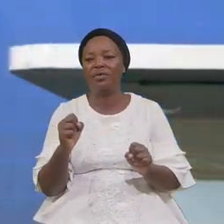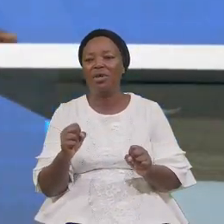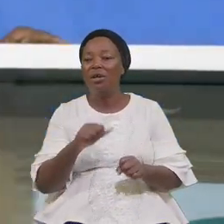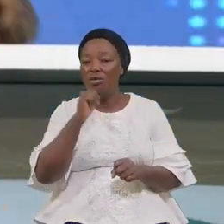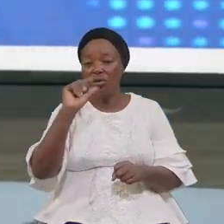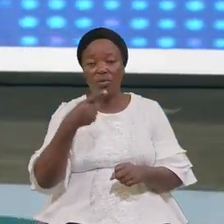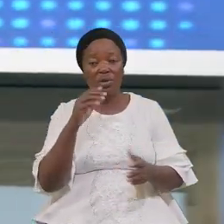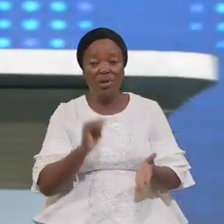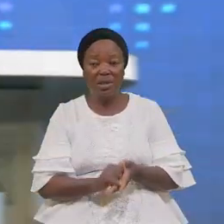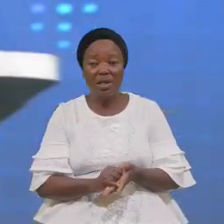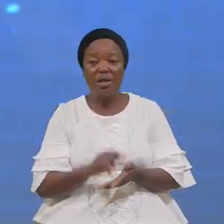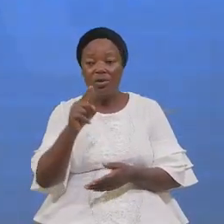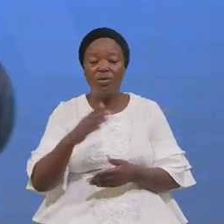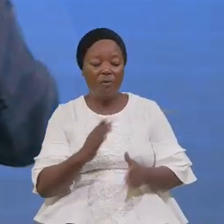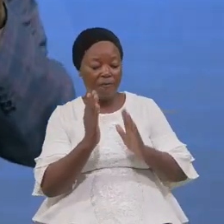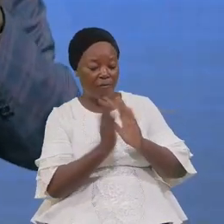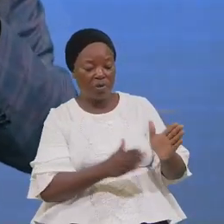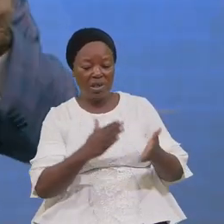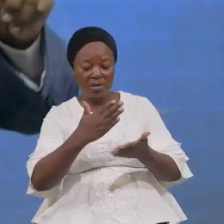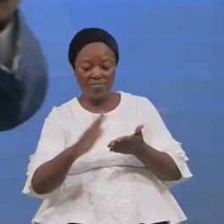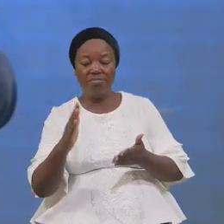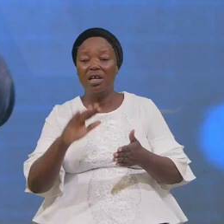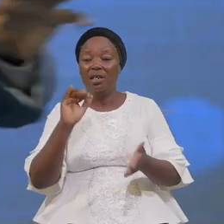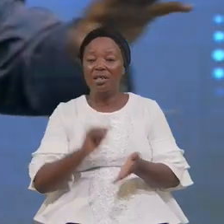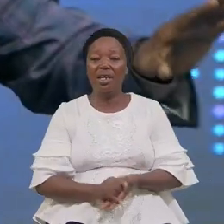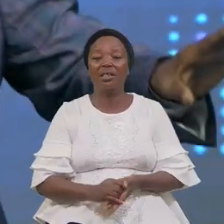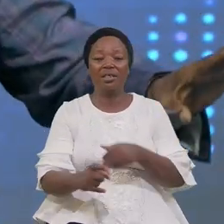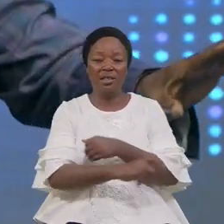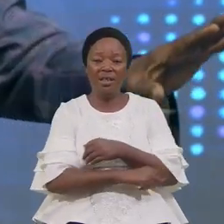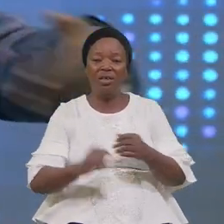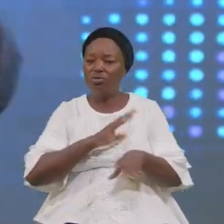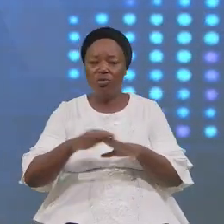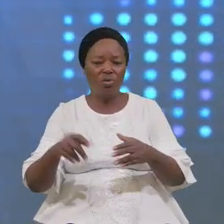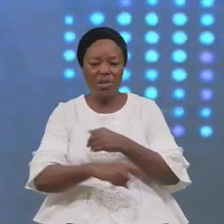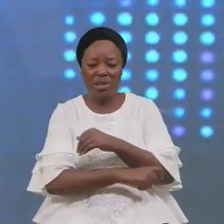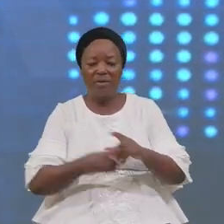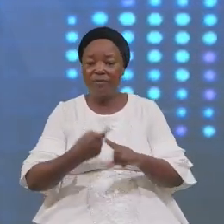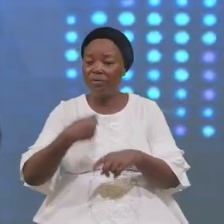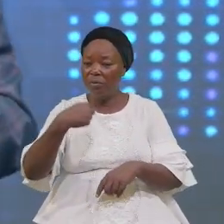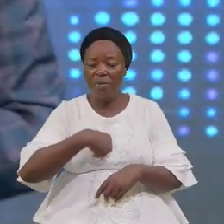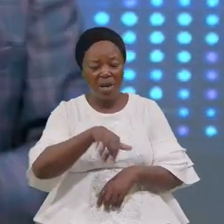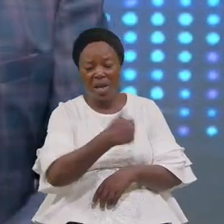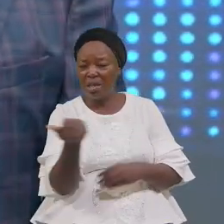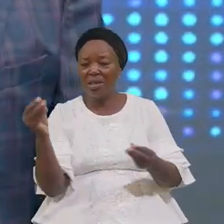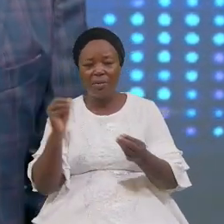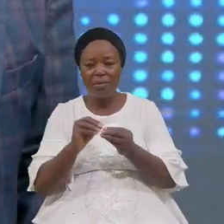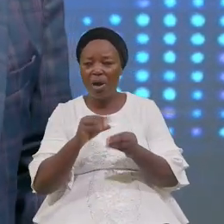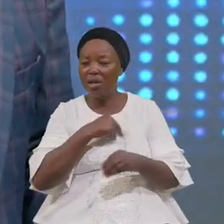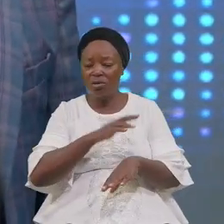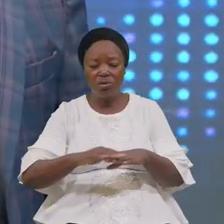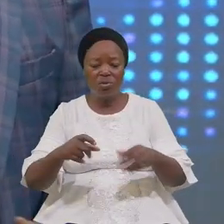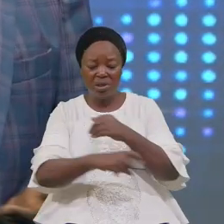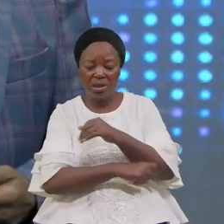that, you forsake stealing. You don't steal from me anymore, and you don't steal